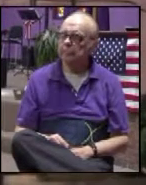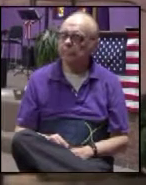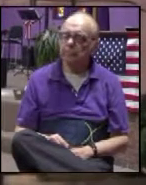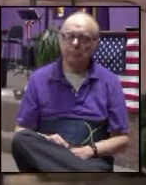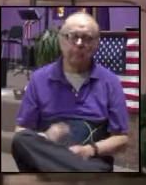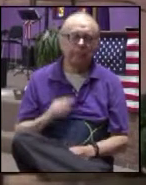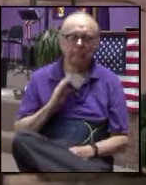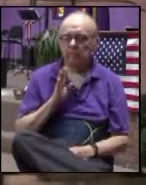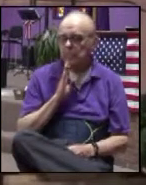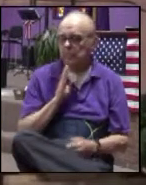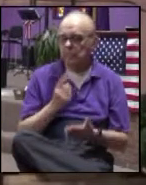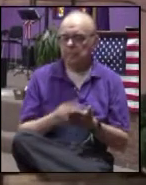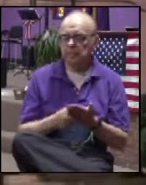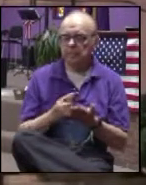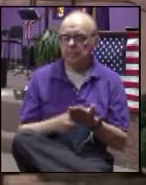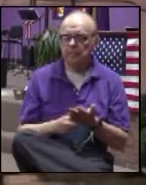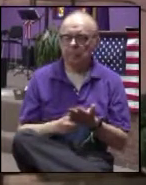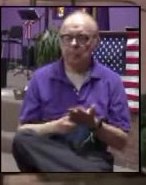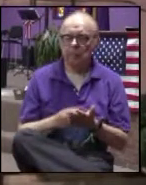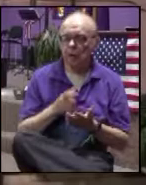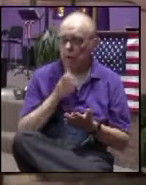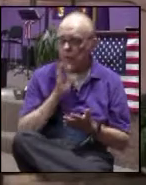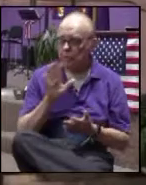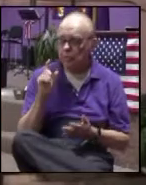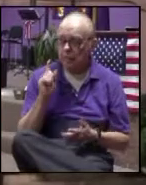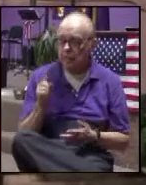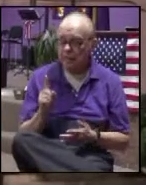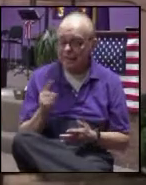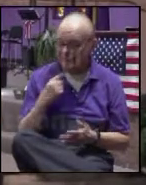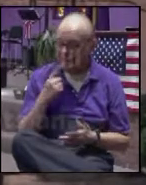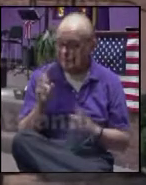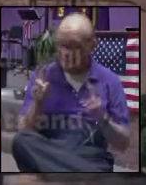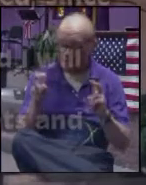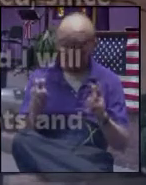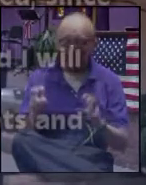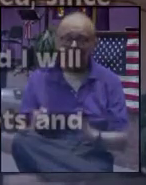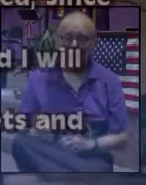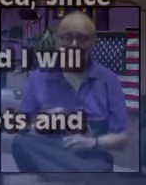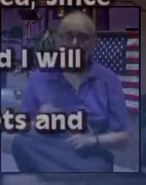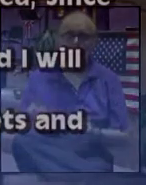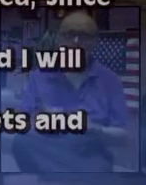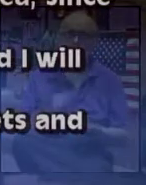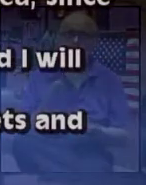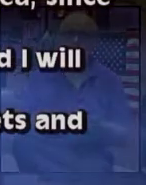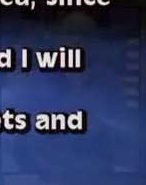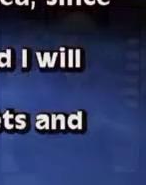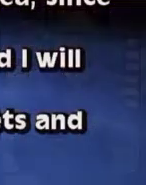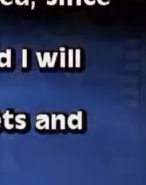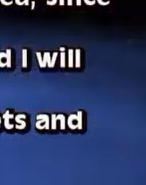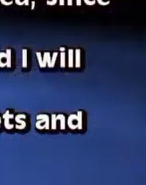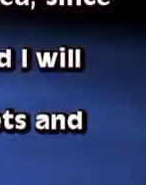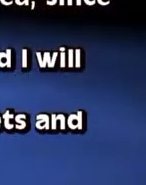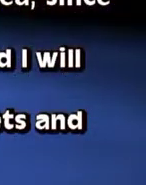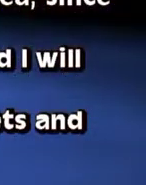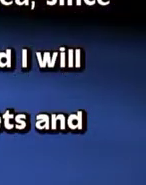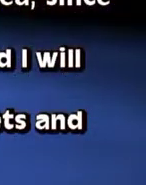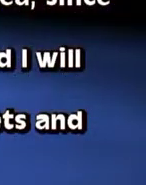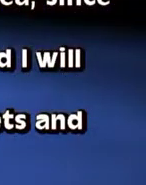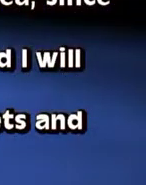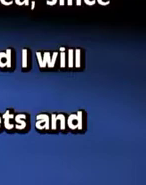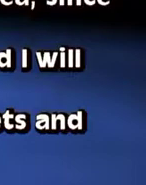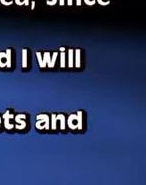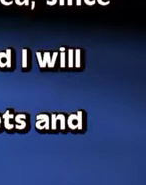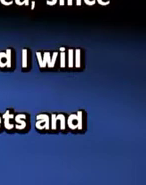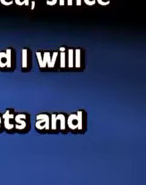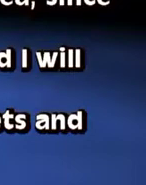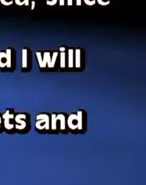We're talking about who's your one. Here's what he says. As he was walking along the